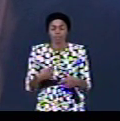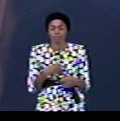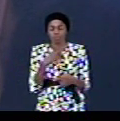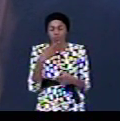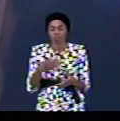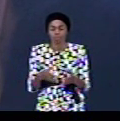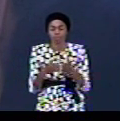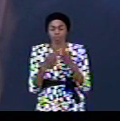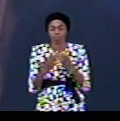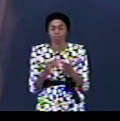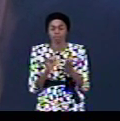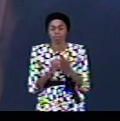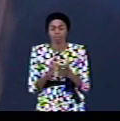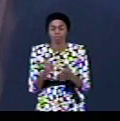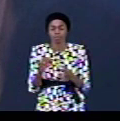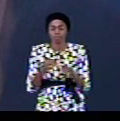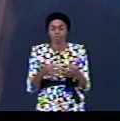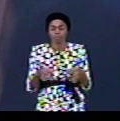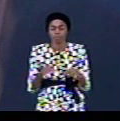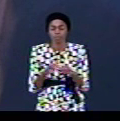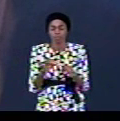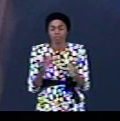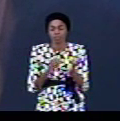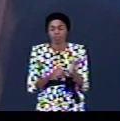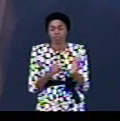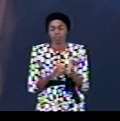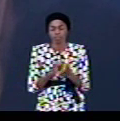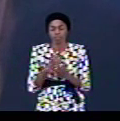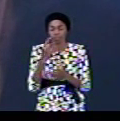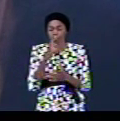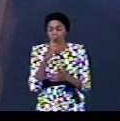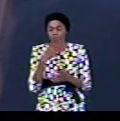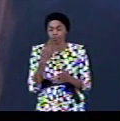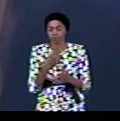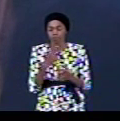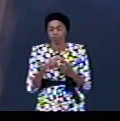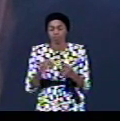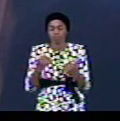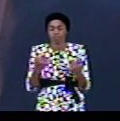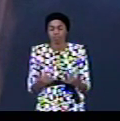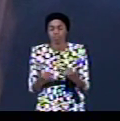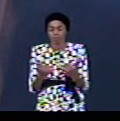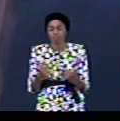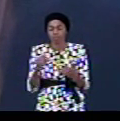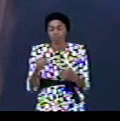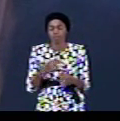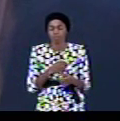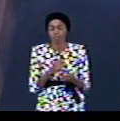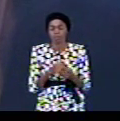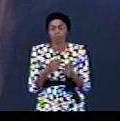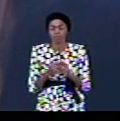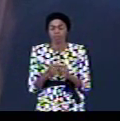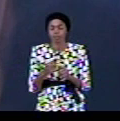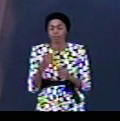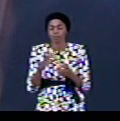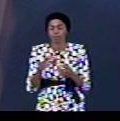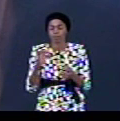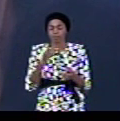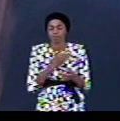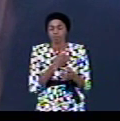that relevant passages that really speak to our present needs and problems, spiritually